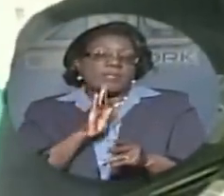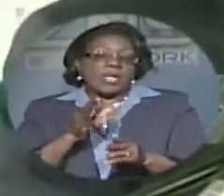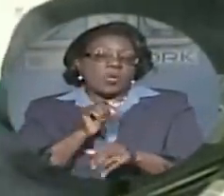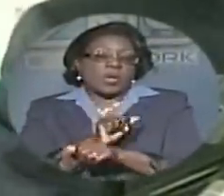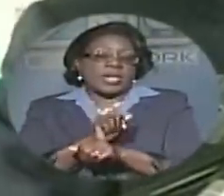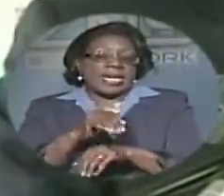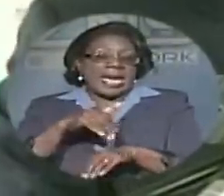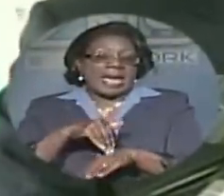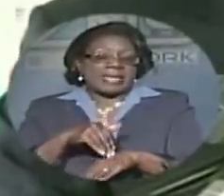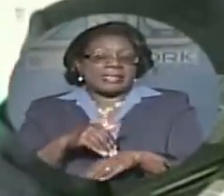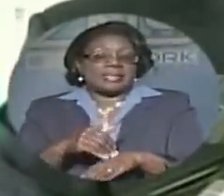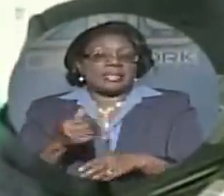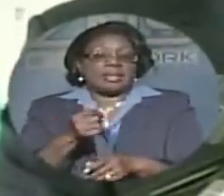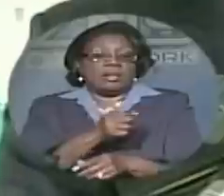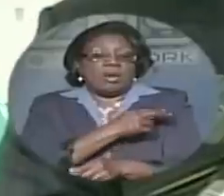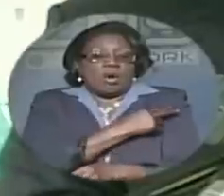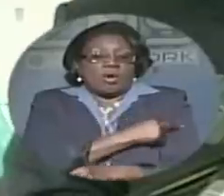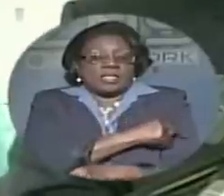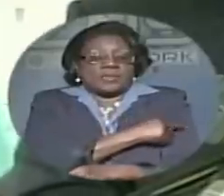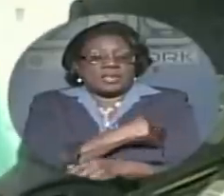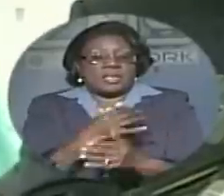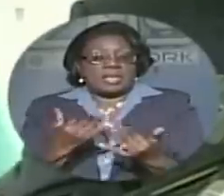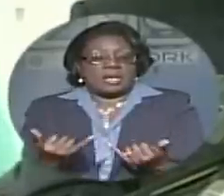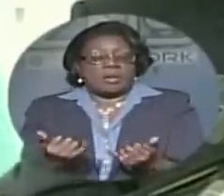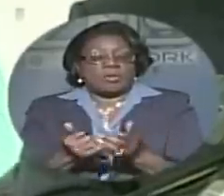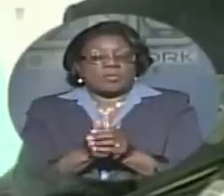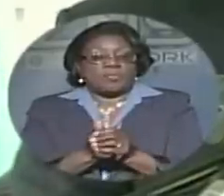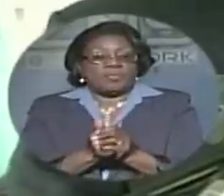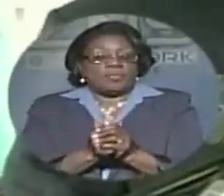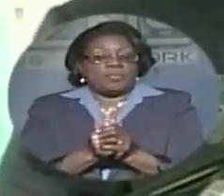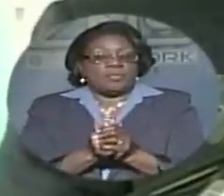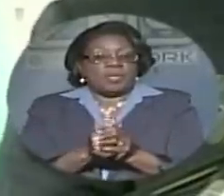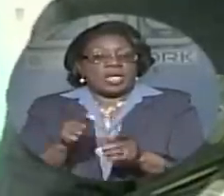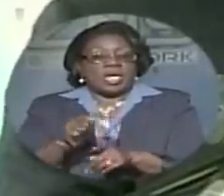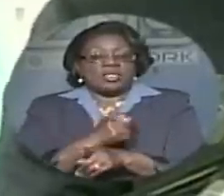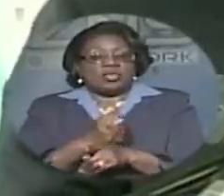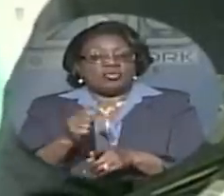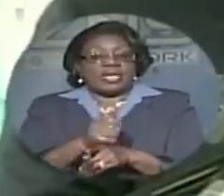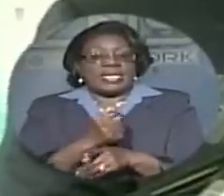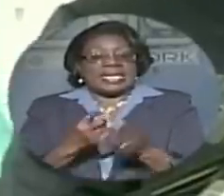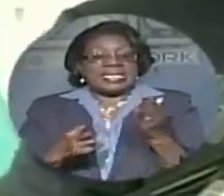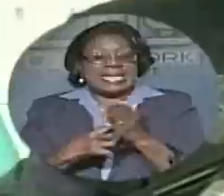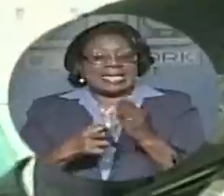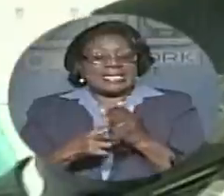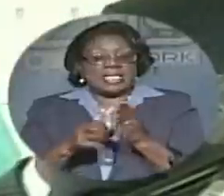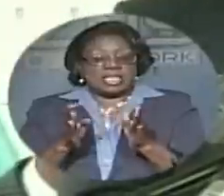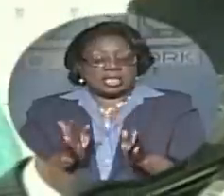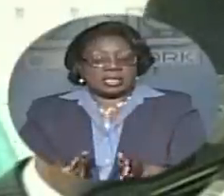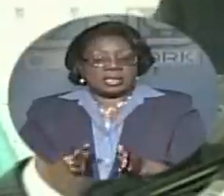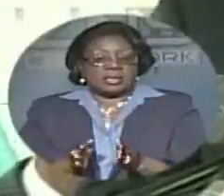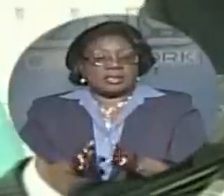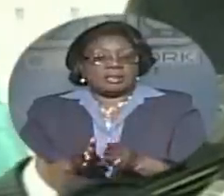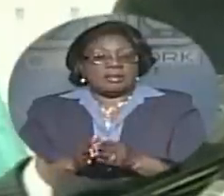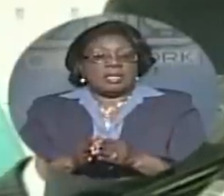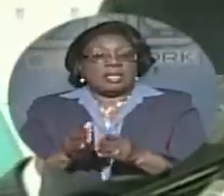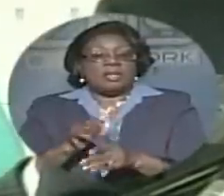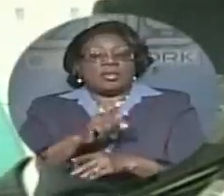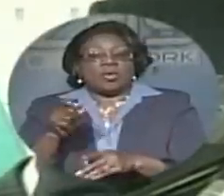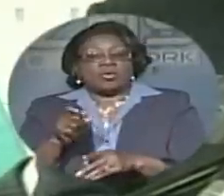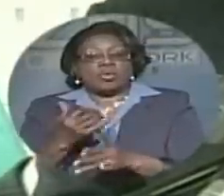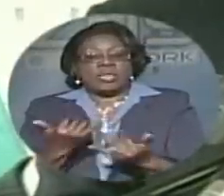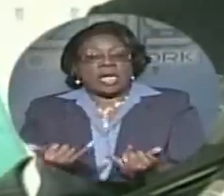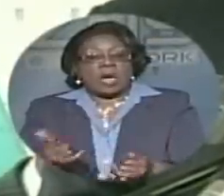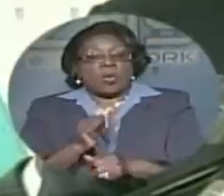Center and the operating theaters as trainee technicians. In fact, those who are engaged at the Rand